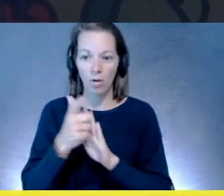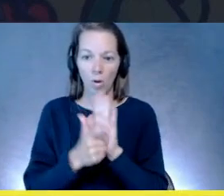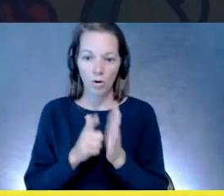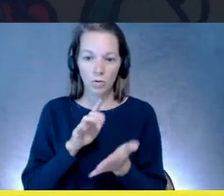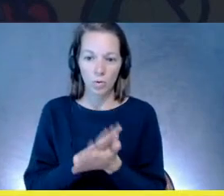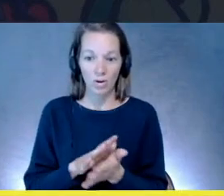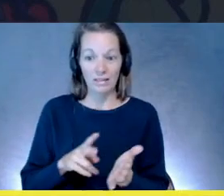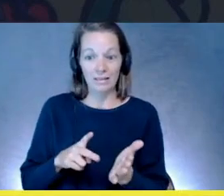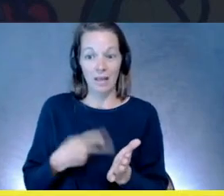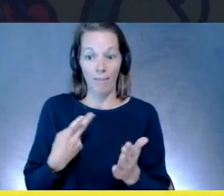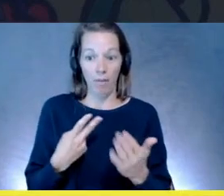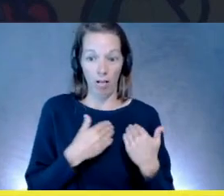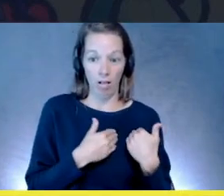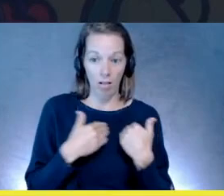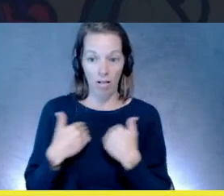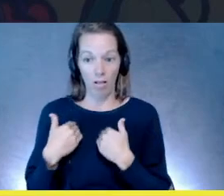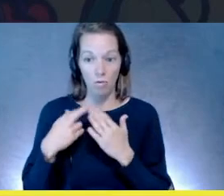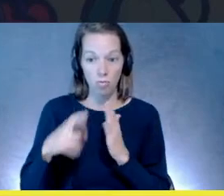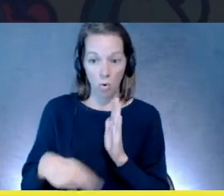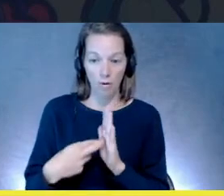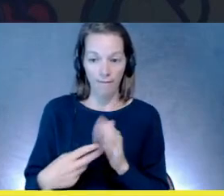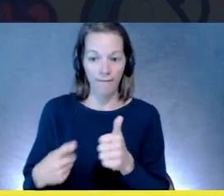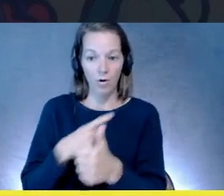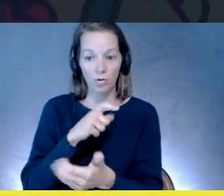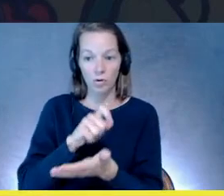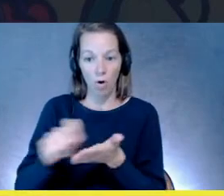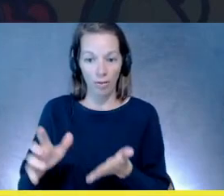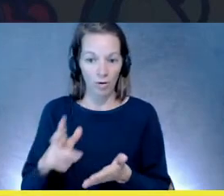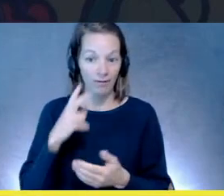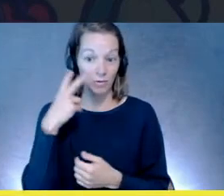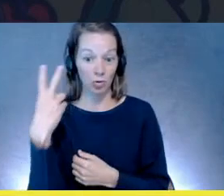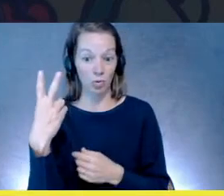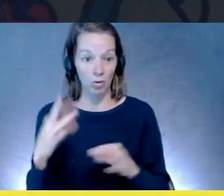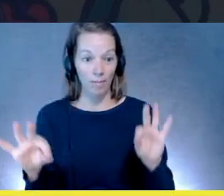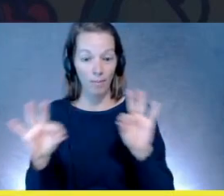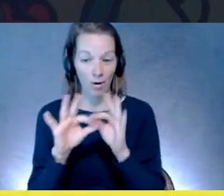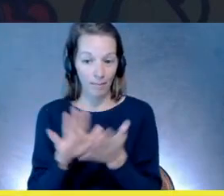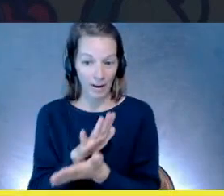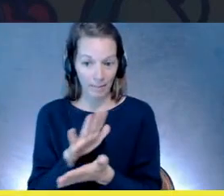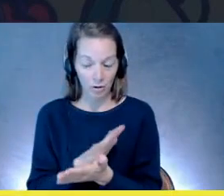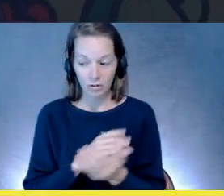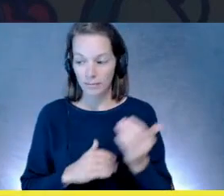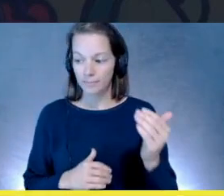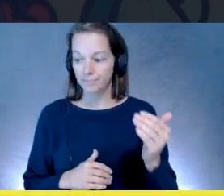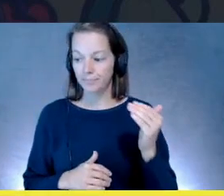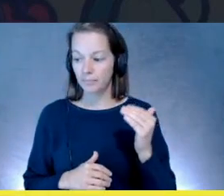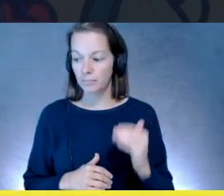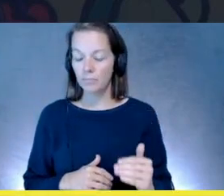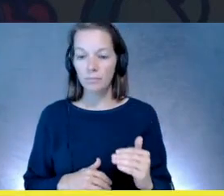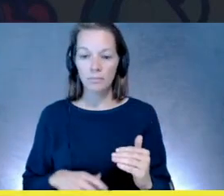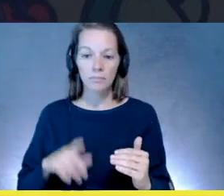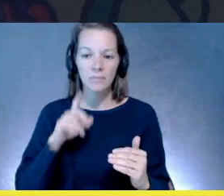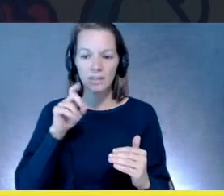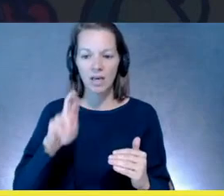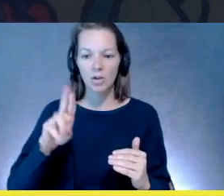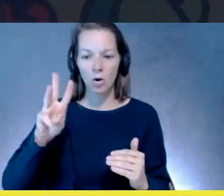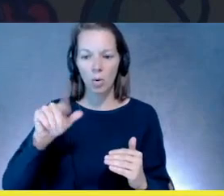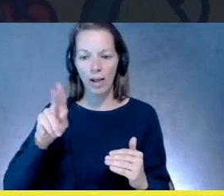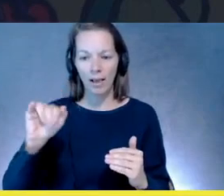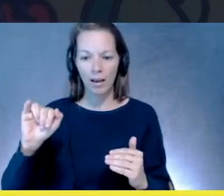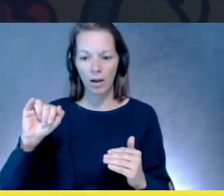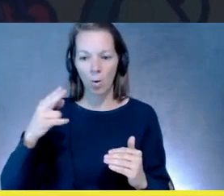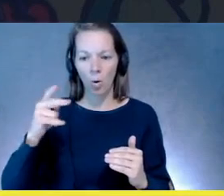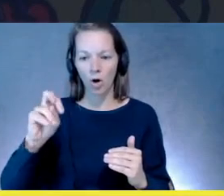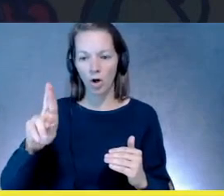us today, as he is the first author of two very important papers that he'll discuss. Next, we'll hear from Dr. Willie Horner Johnson, who is